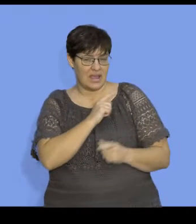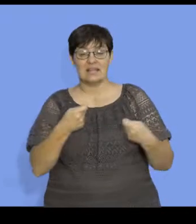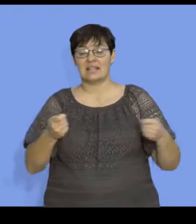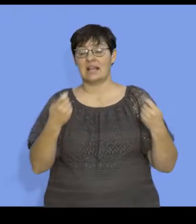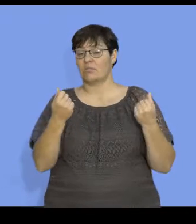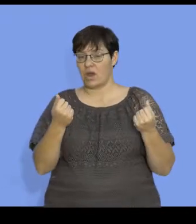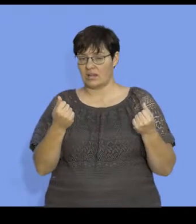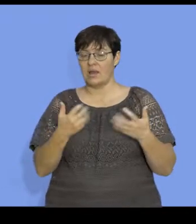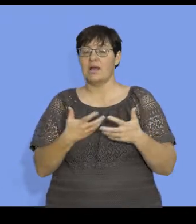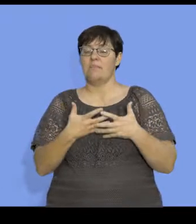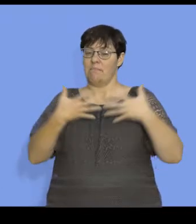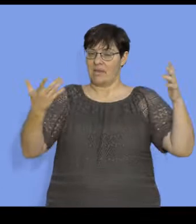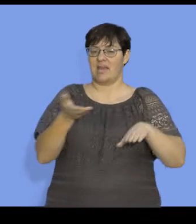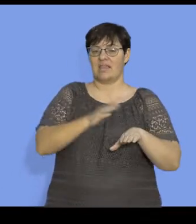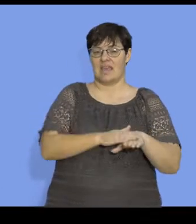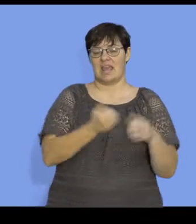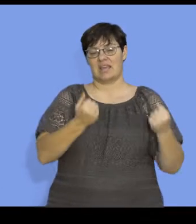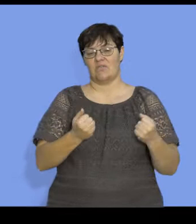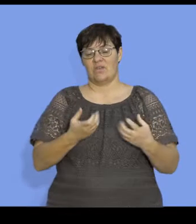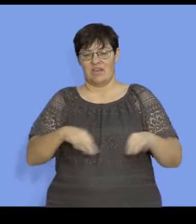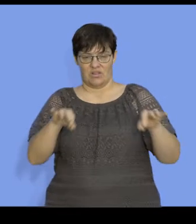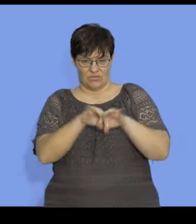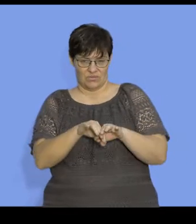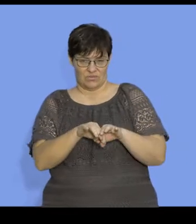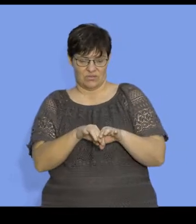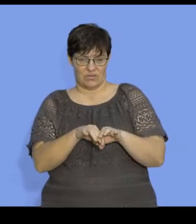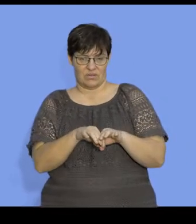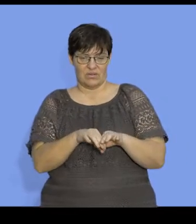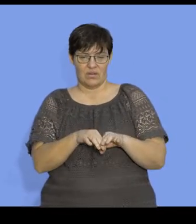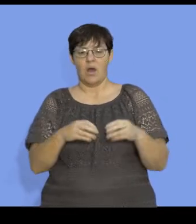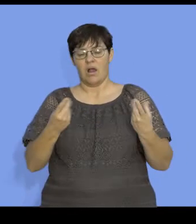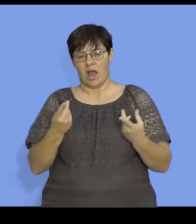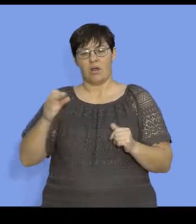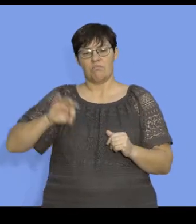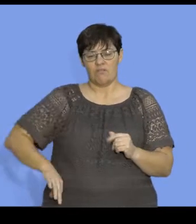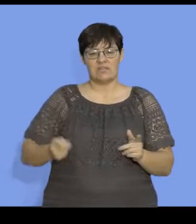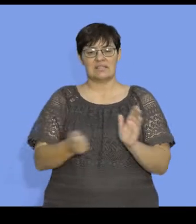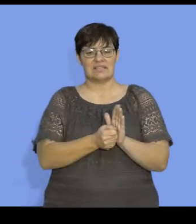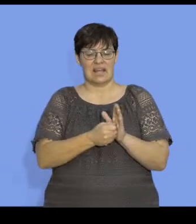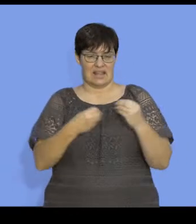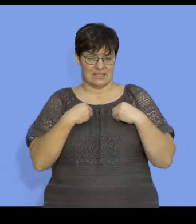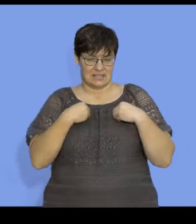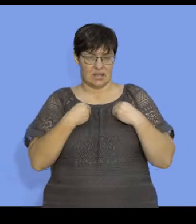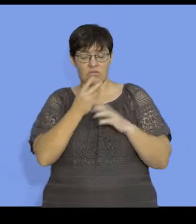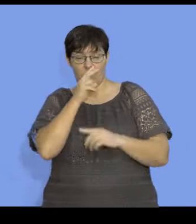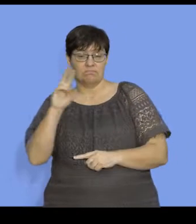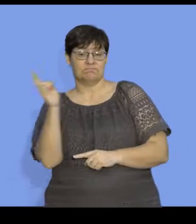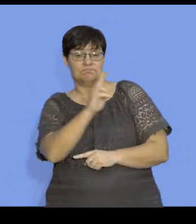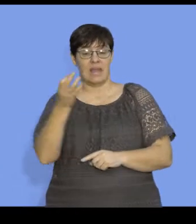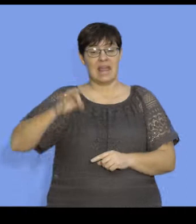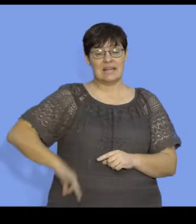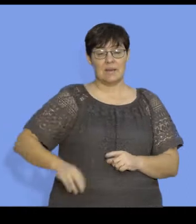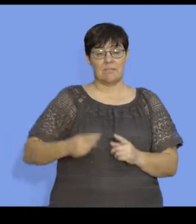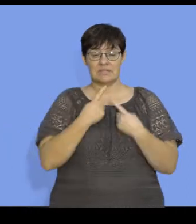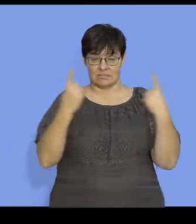made a profit on sale of asset. Therefore, in my projected income statement, I'm going to show a figure of